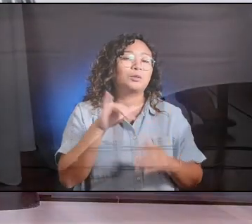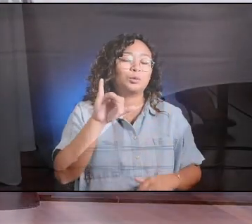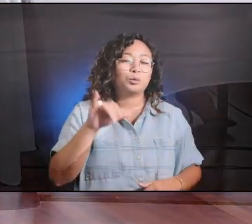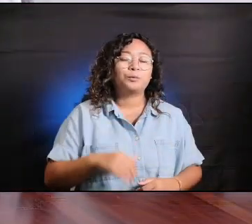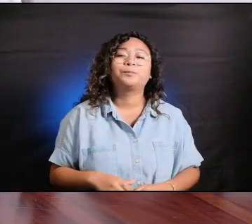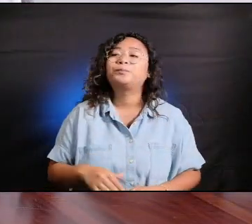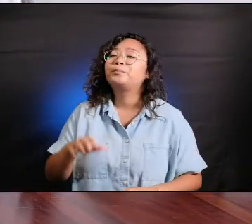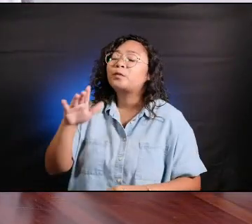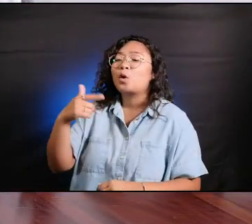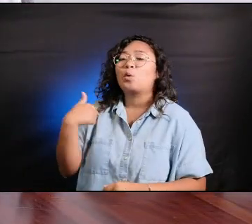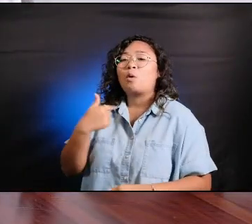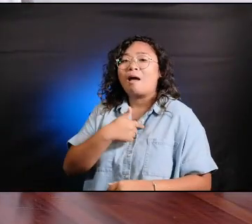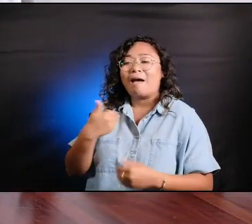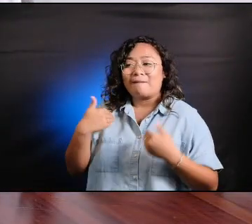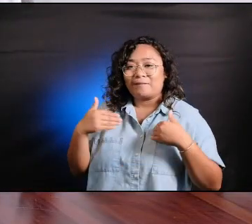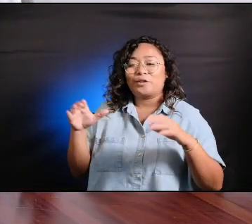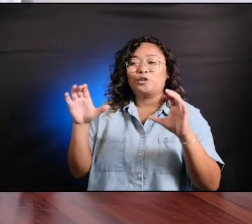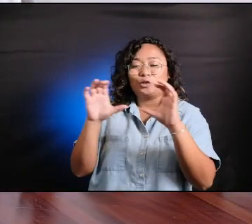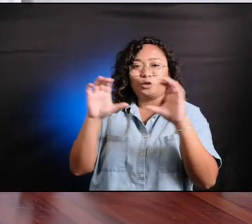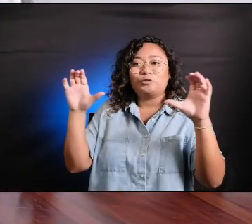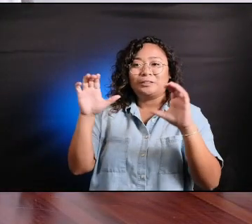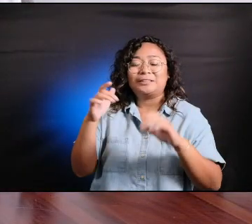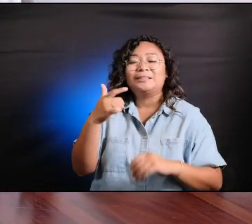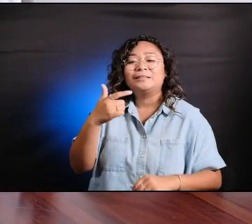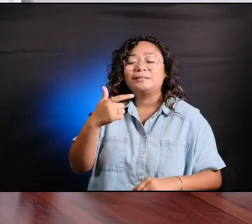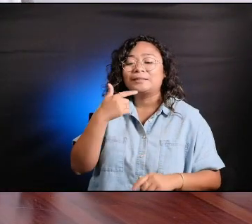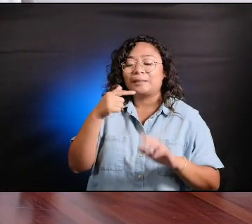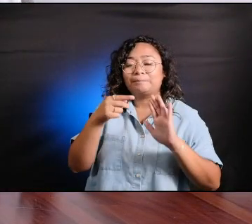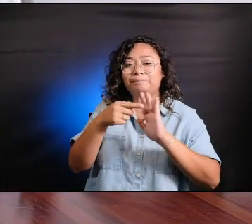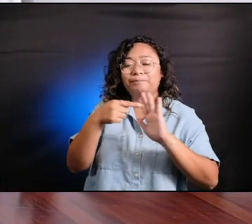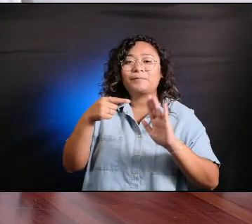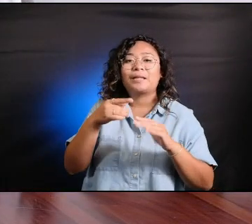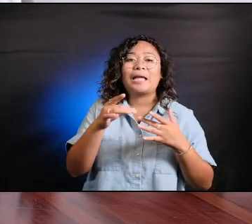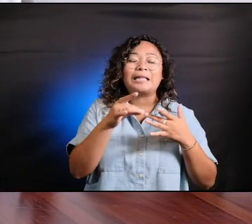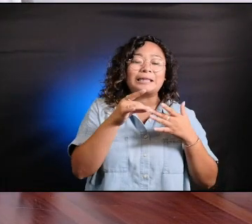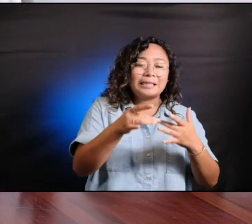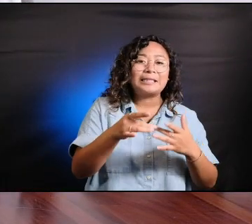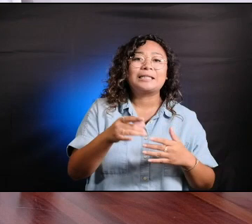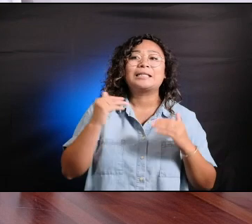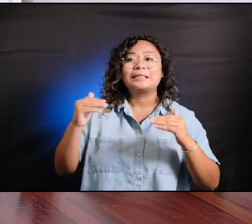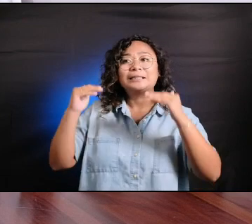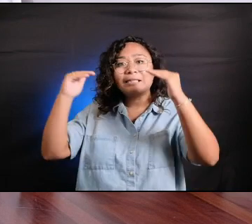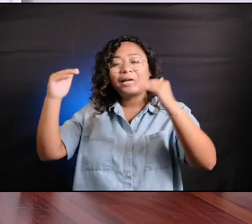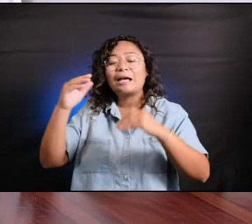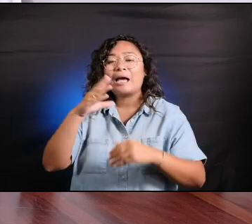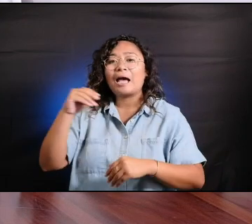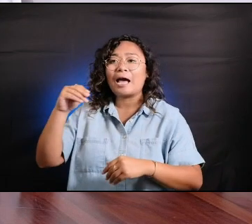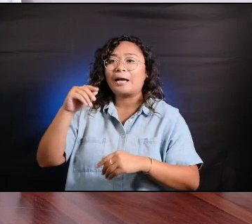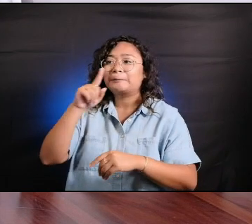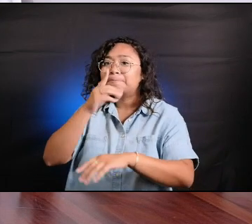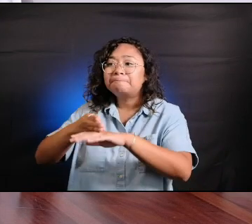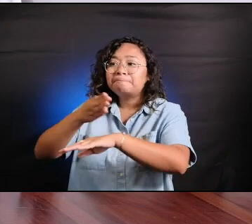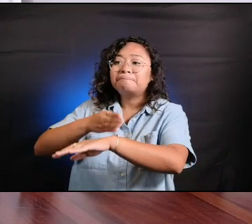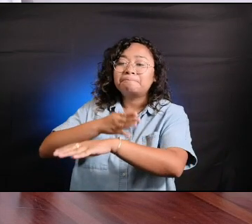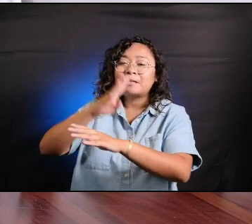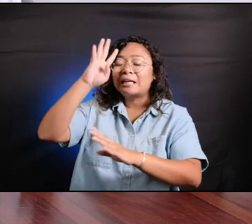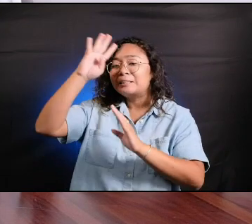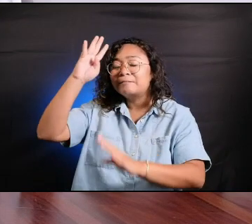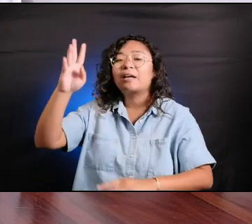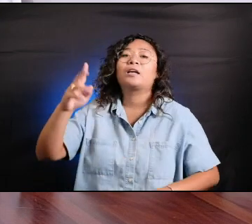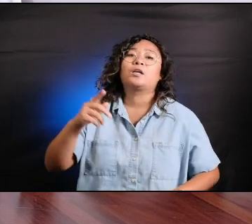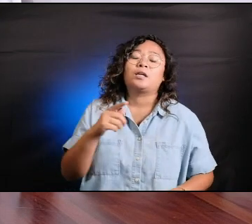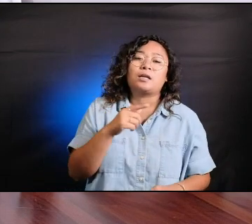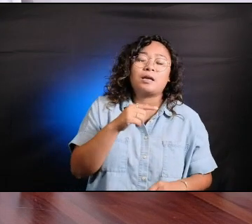We have a certificate for her. It says, Lead, Excel, Innovate, Mother's Day Nurse of the